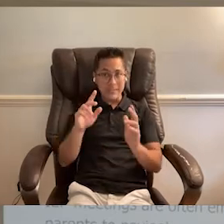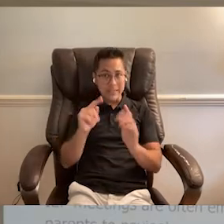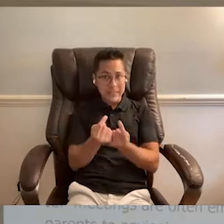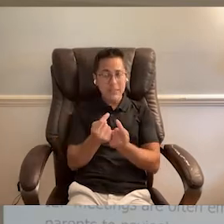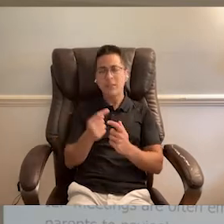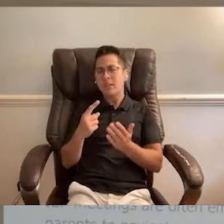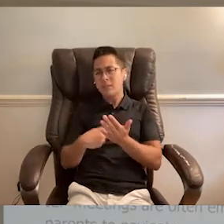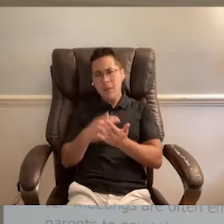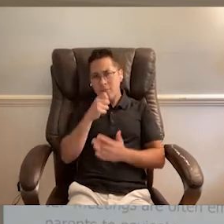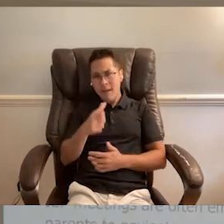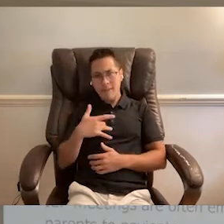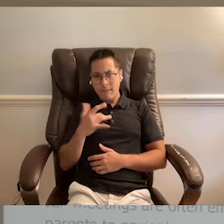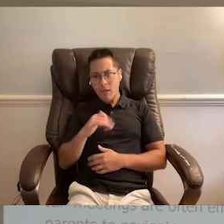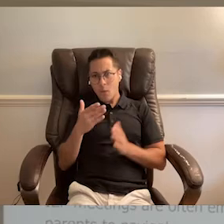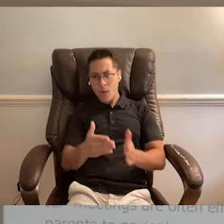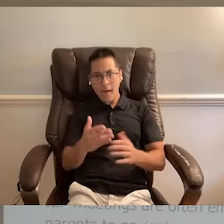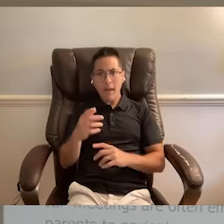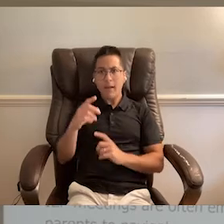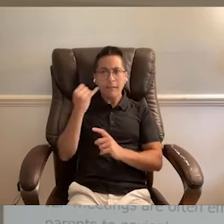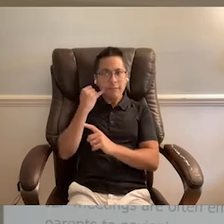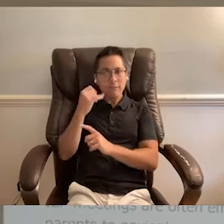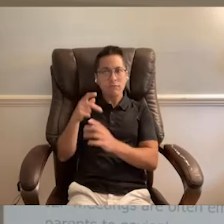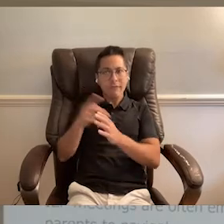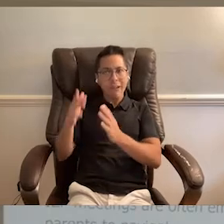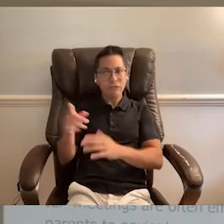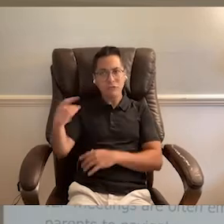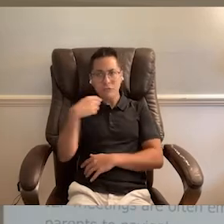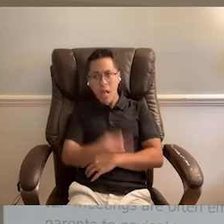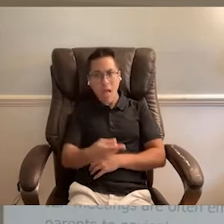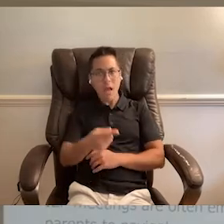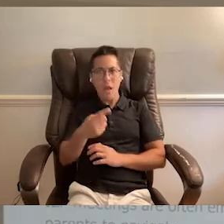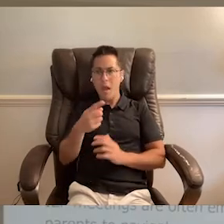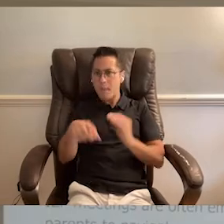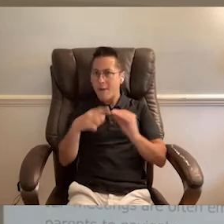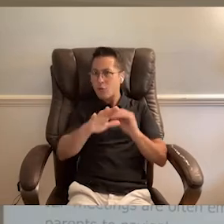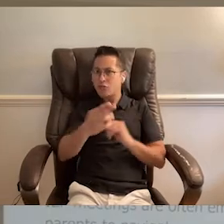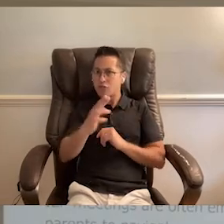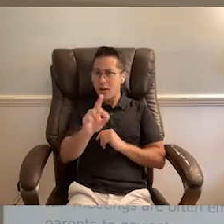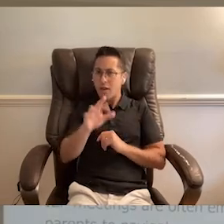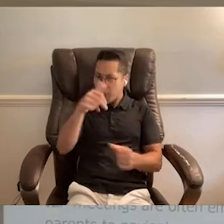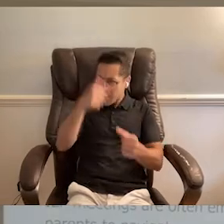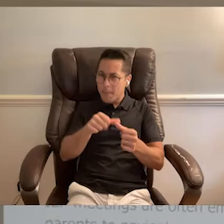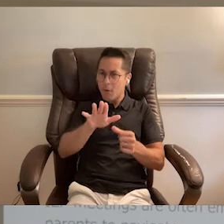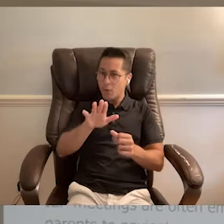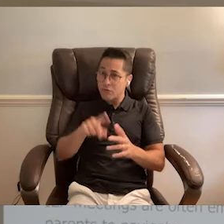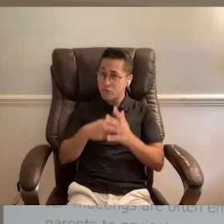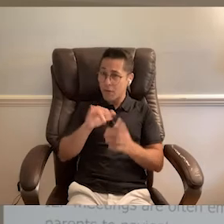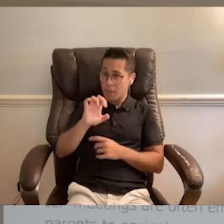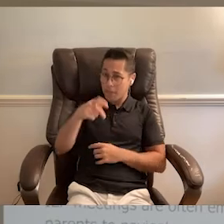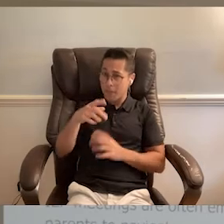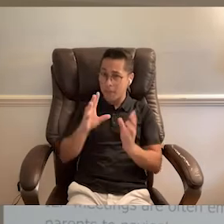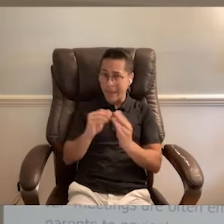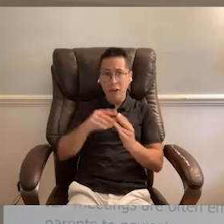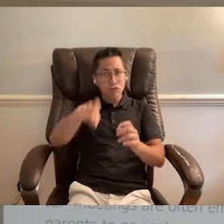when the professionals are telling you about your child. Remember, when you start an IEP meeting, they should start with your child's